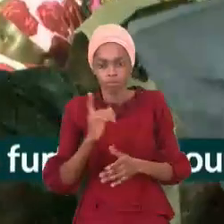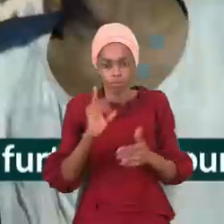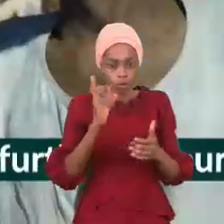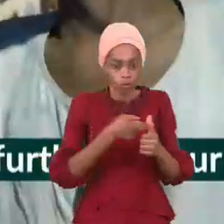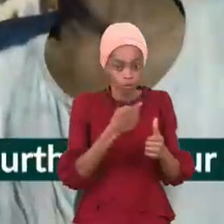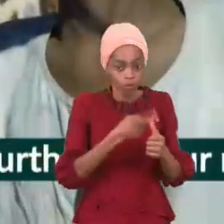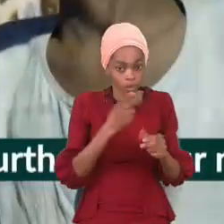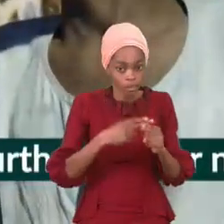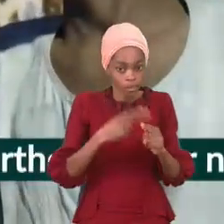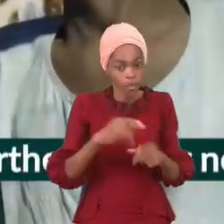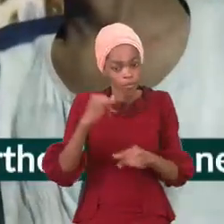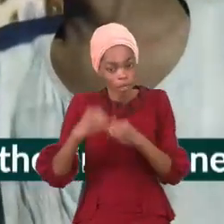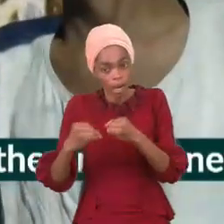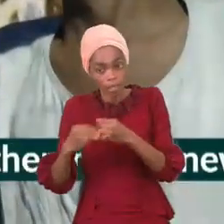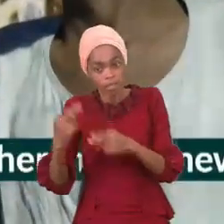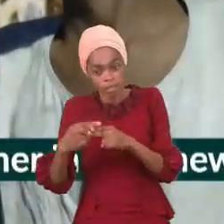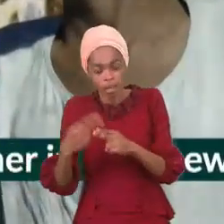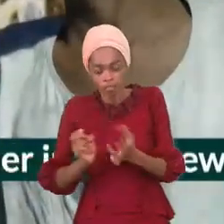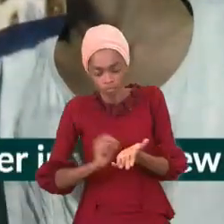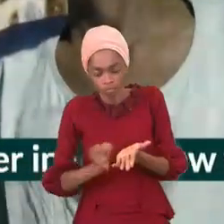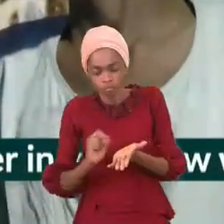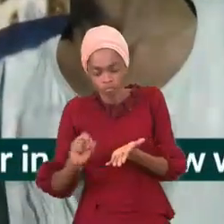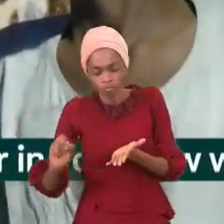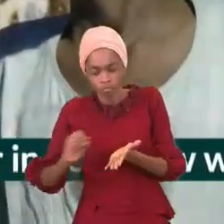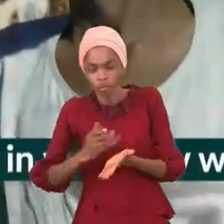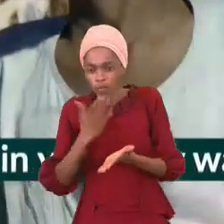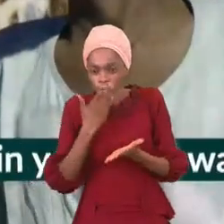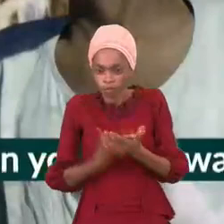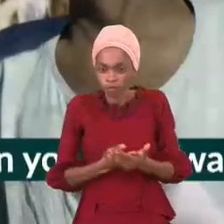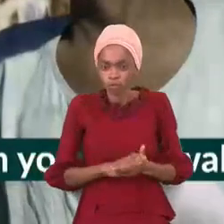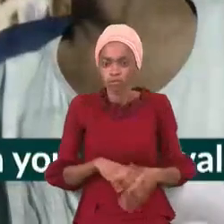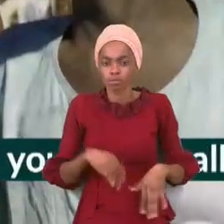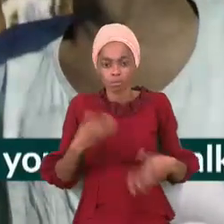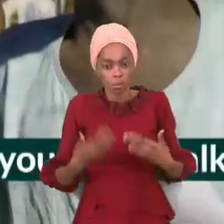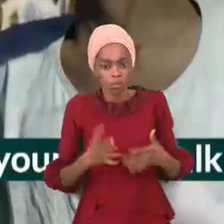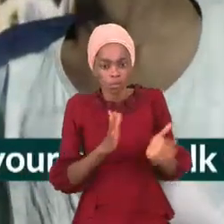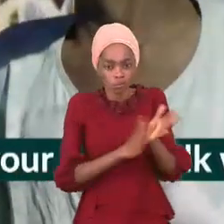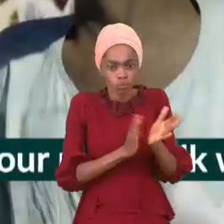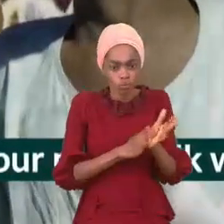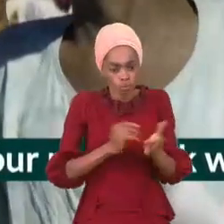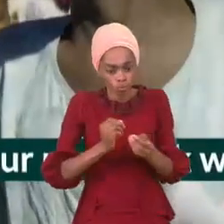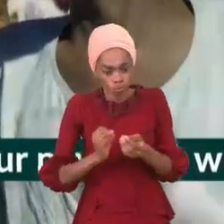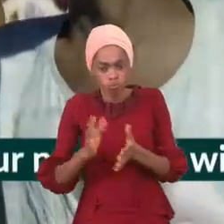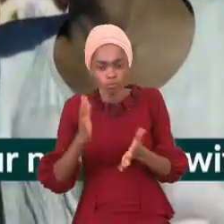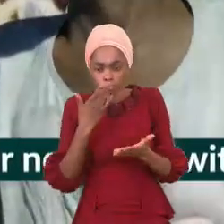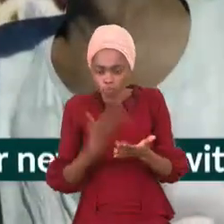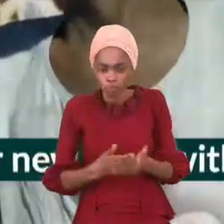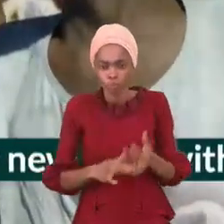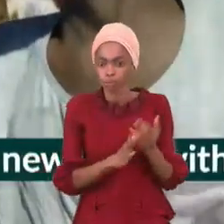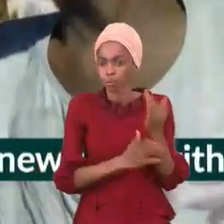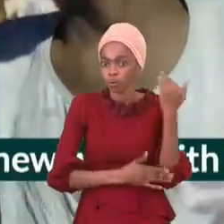In the open field between wing two and wing three, if you are true, please, can you indicate by waving the flag?